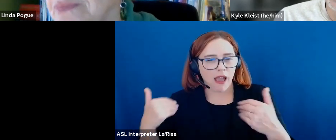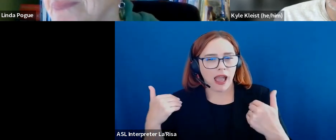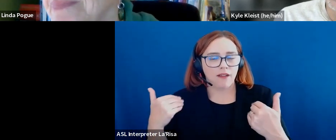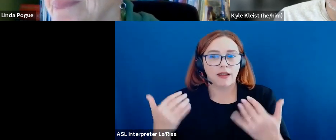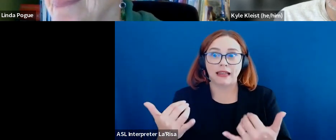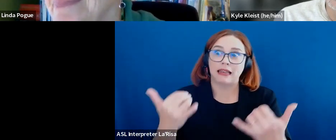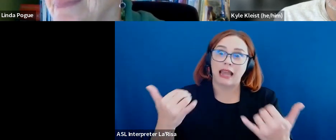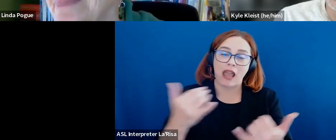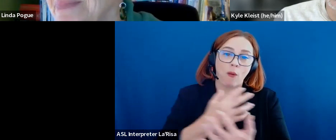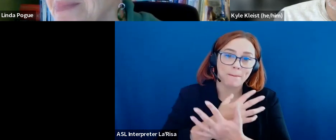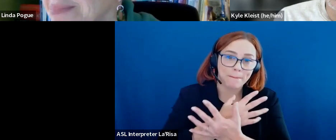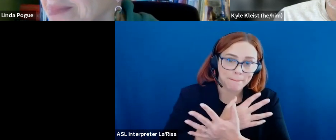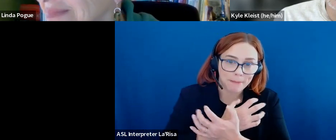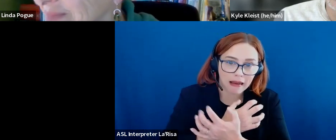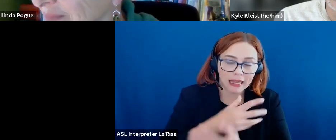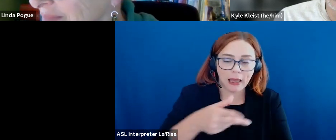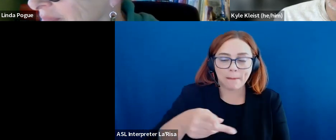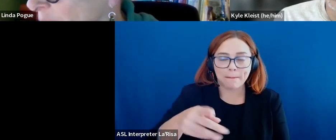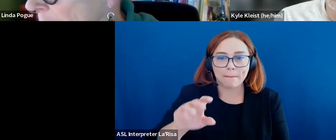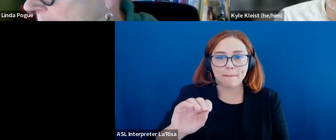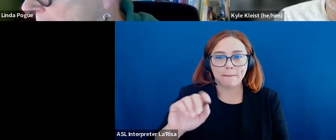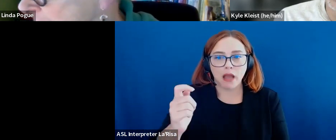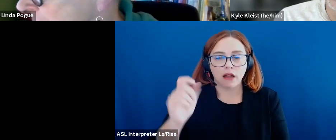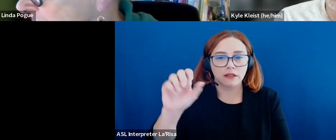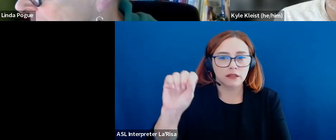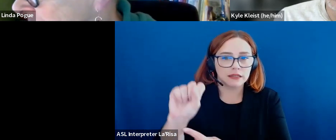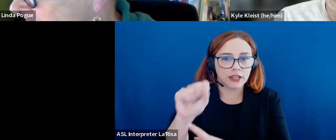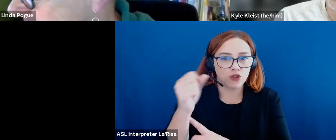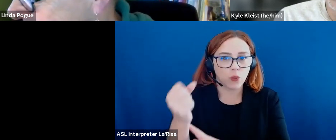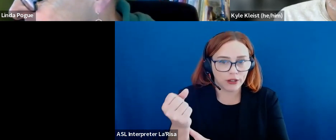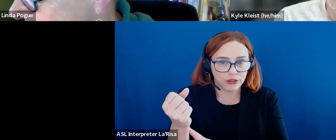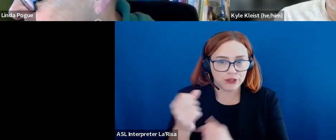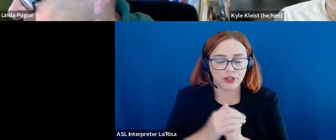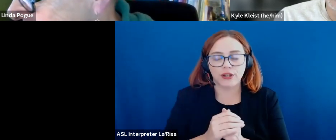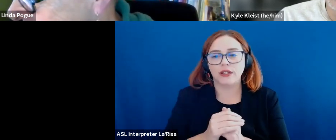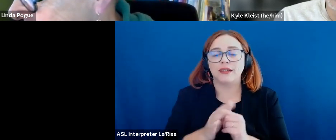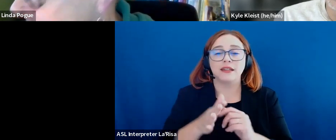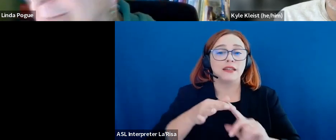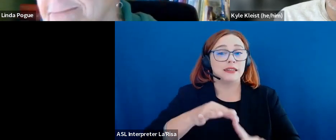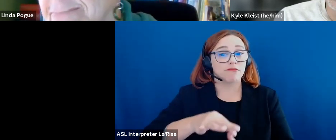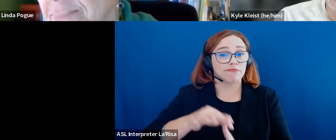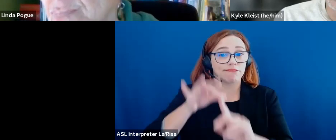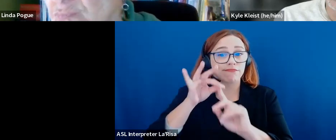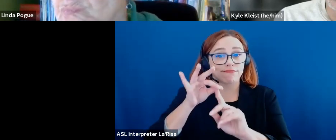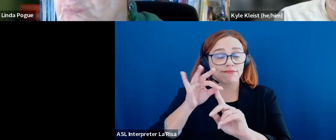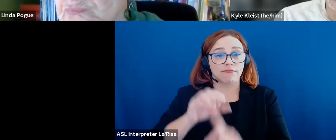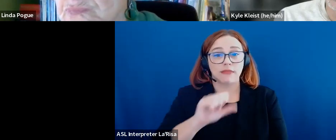monkeypox situation going on. So I think, especially for the senior volunteers